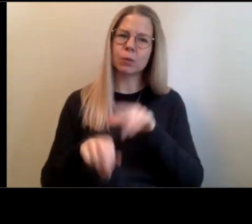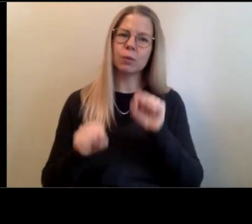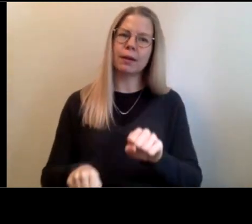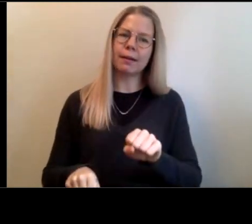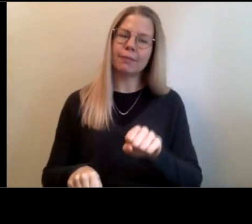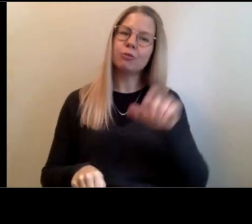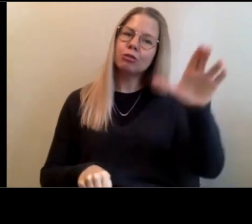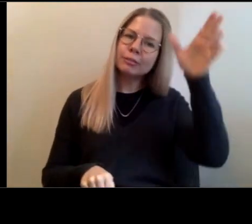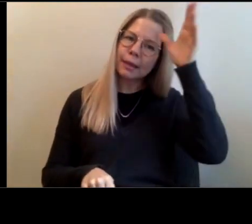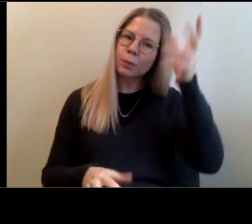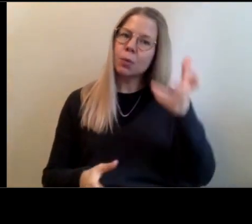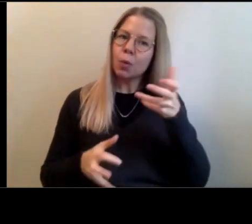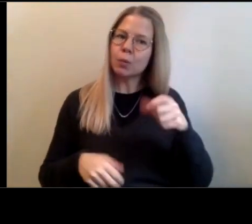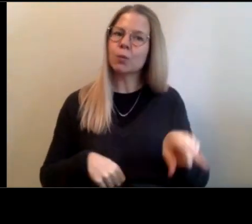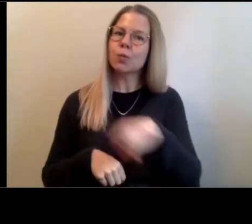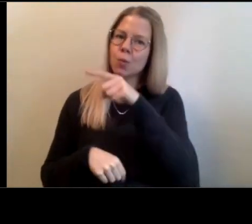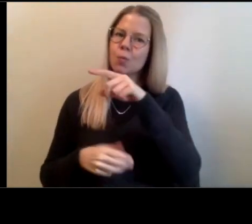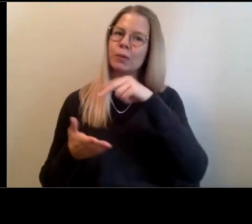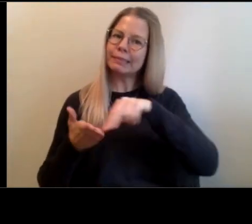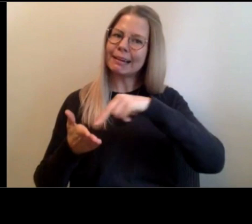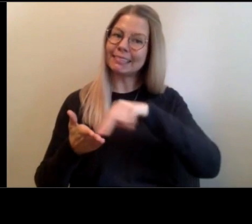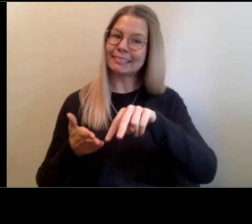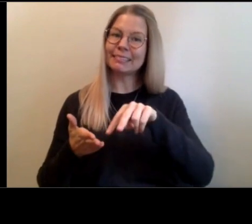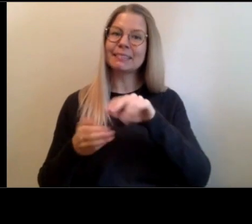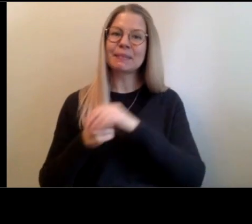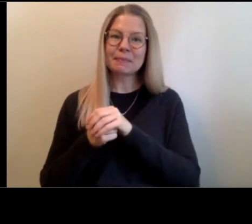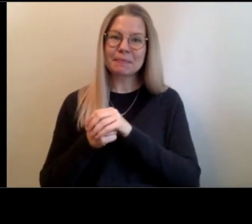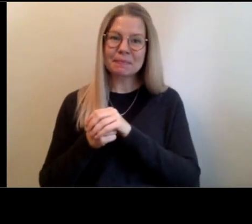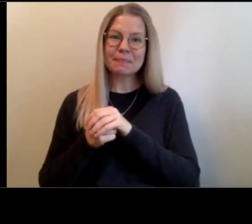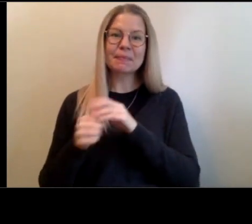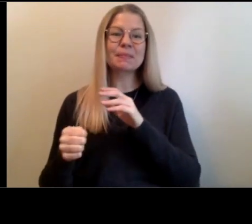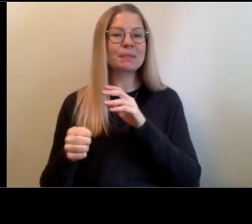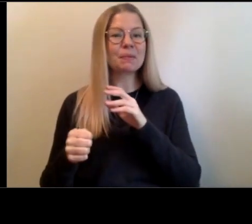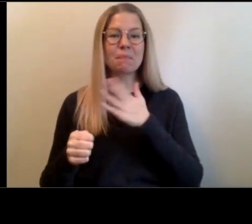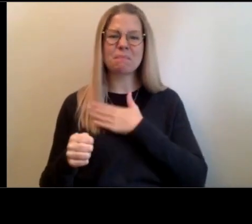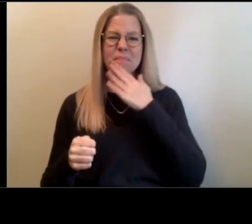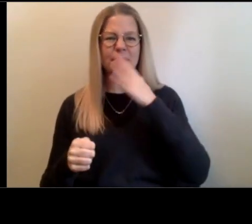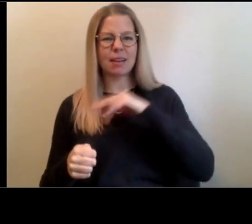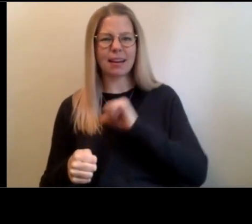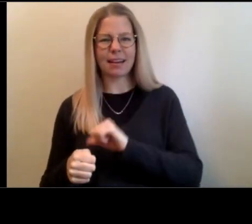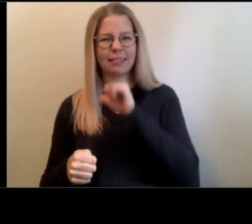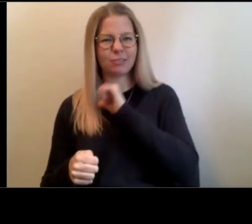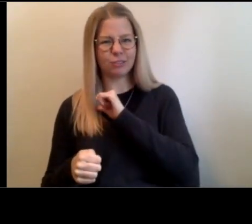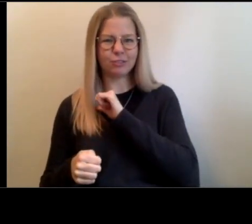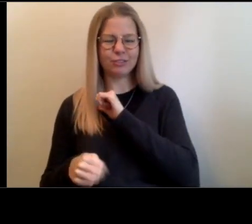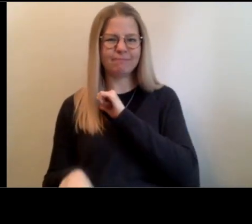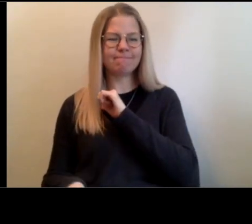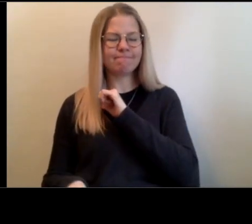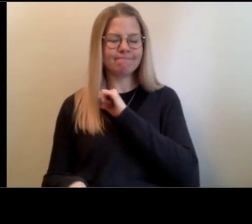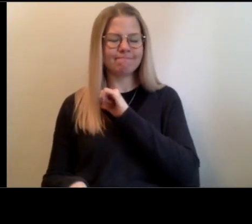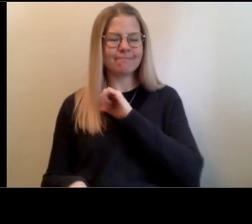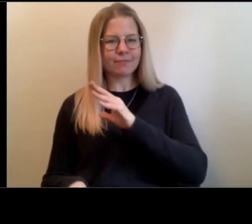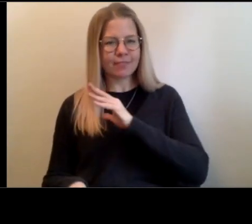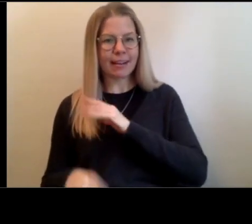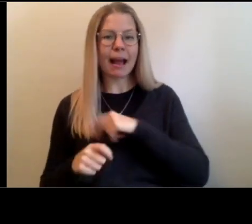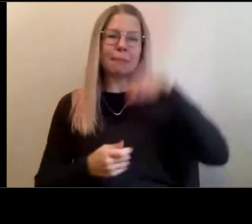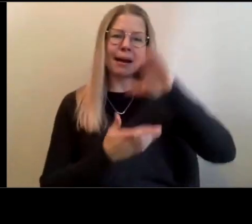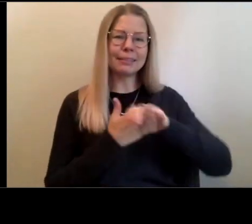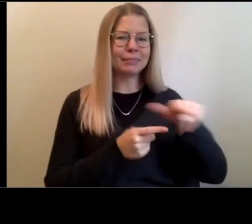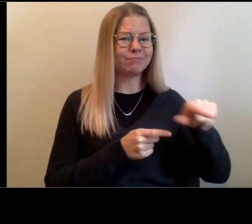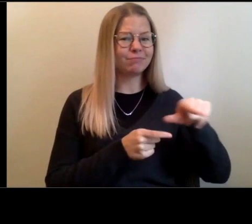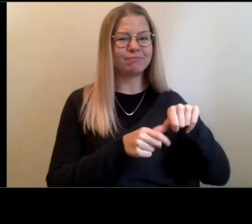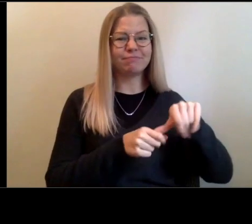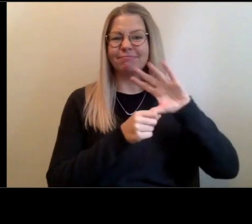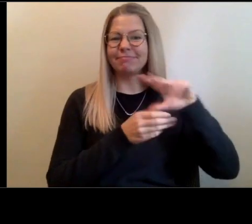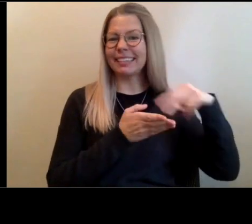both of his left feet, and I took my bad attitude, and we started ballroom dancing lessons. And it's actually